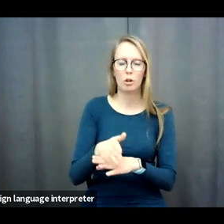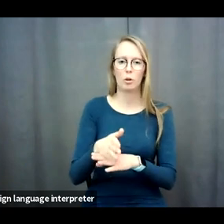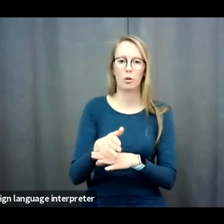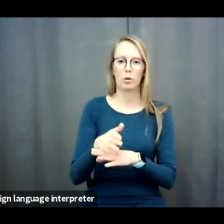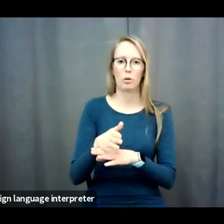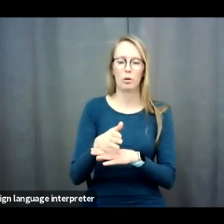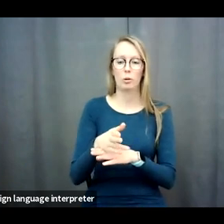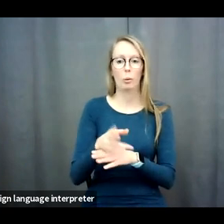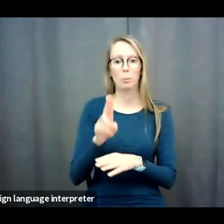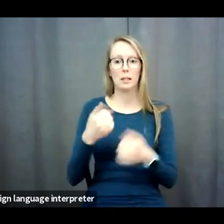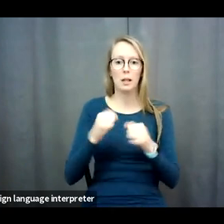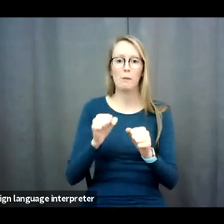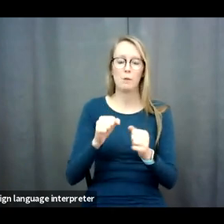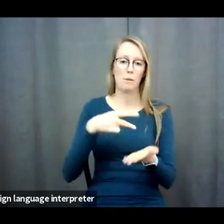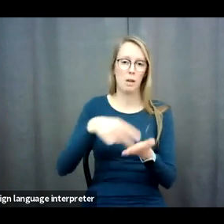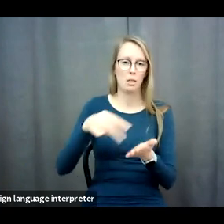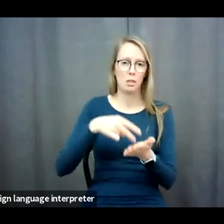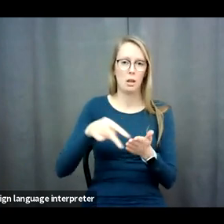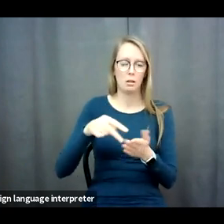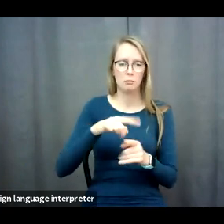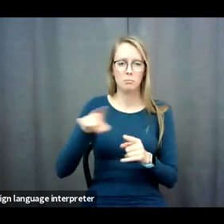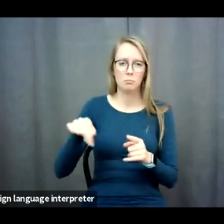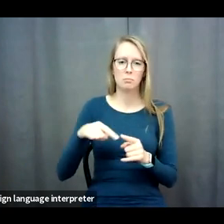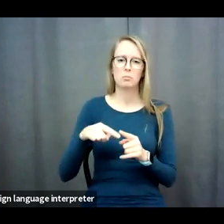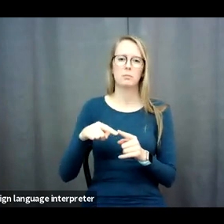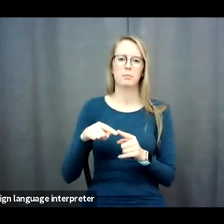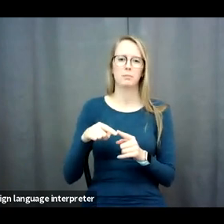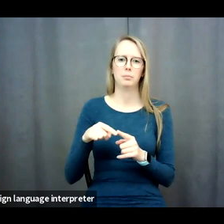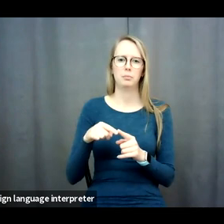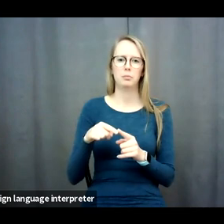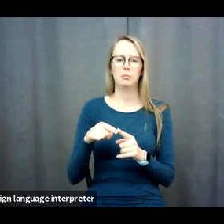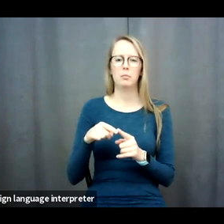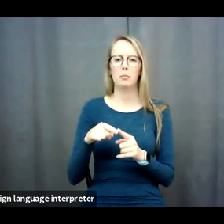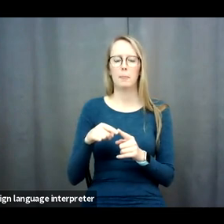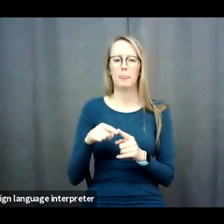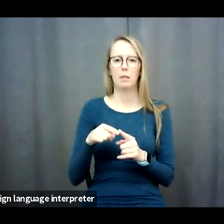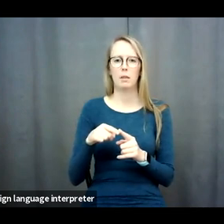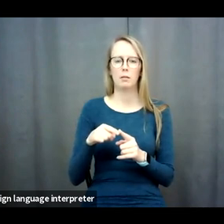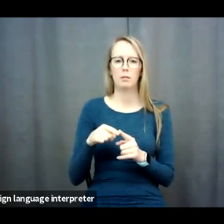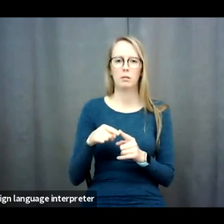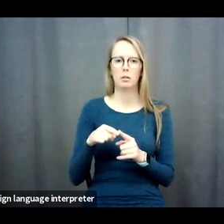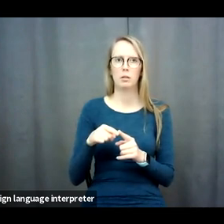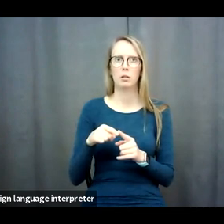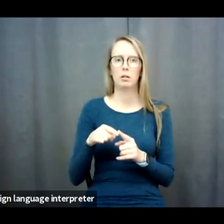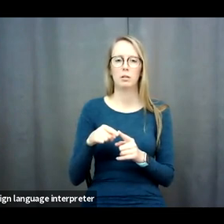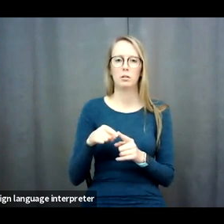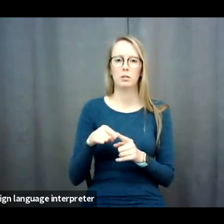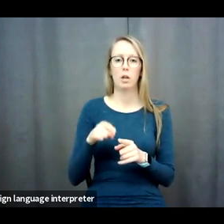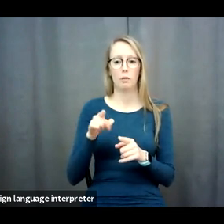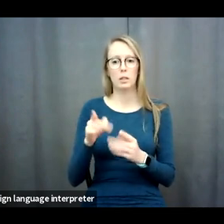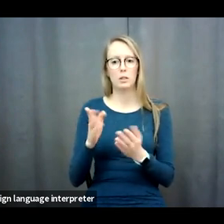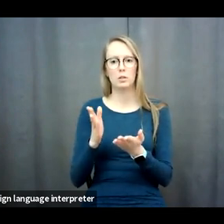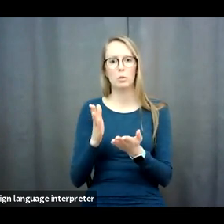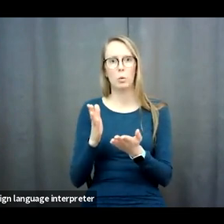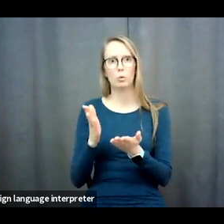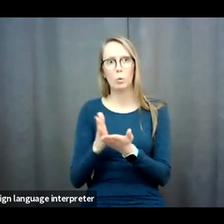make the walks. But it was not a challenge. The schools themselves find the